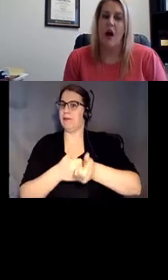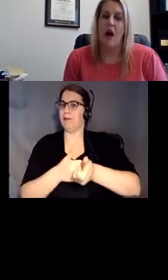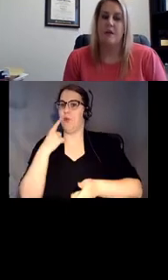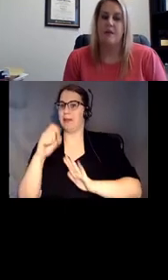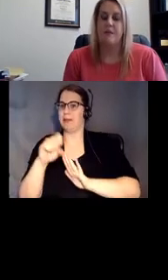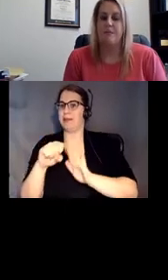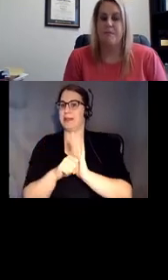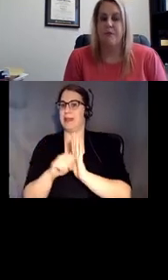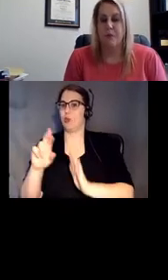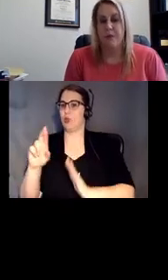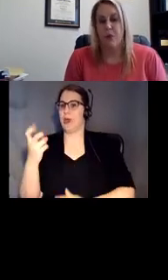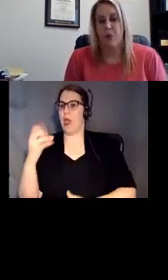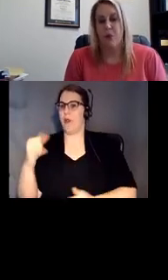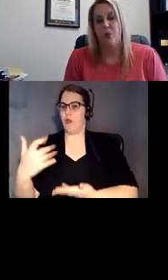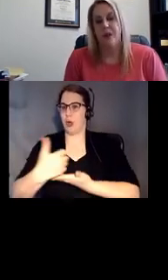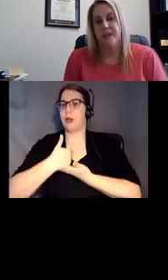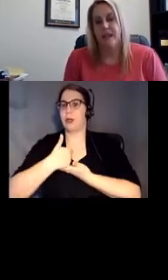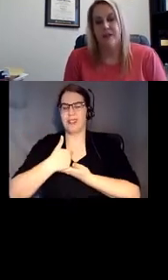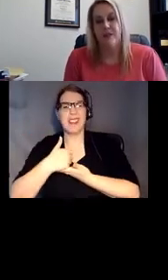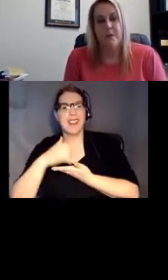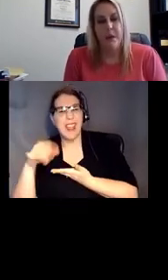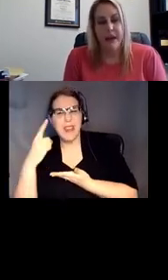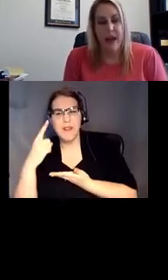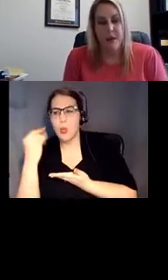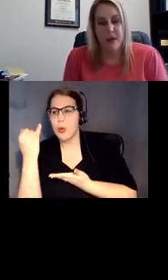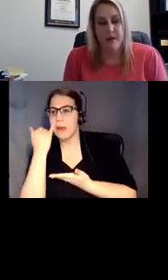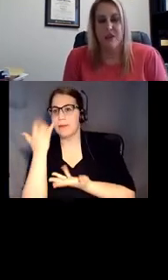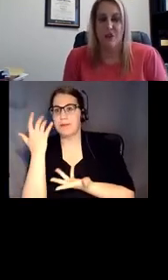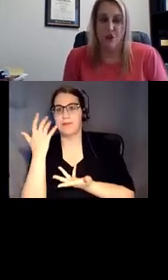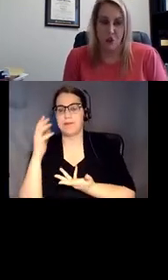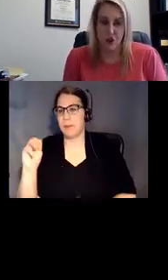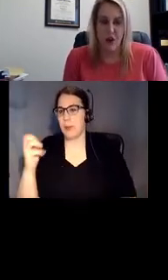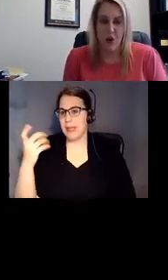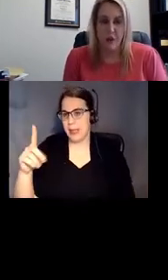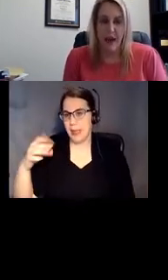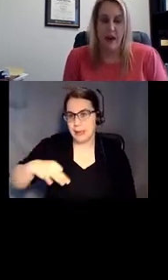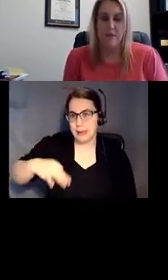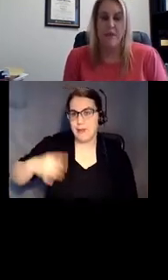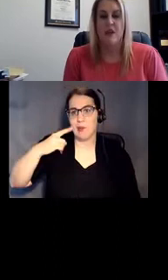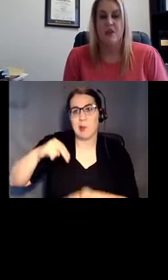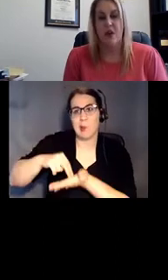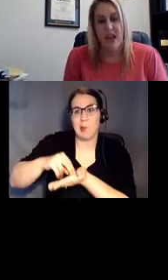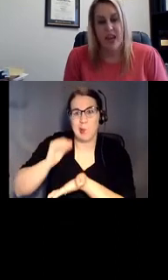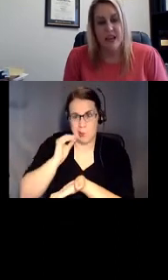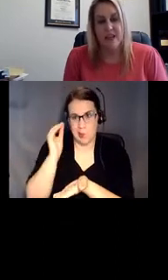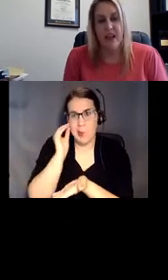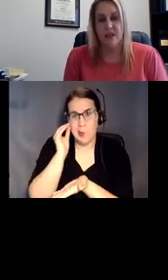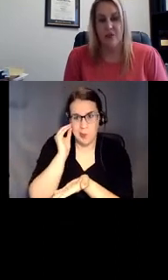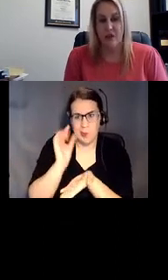for people who receive Medicaid benefits for nursing home care.